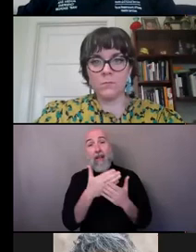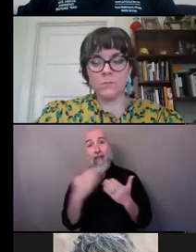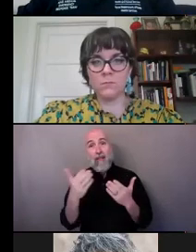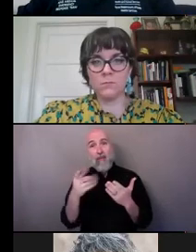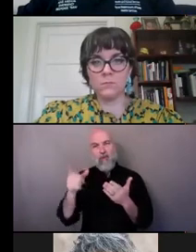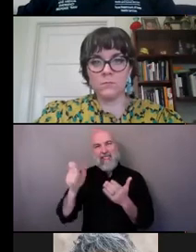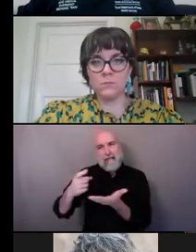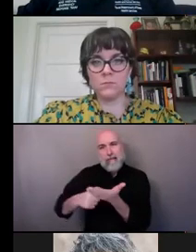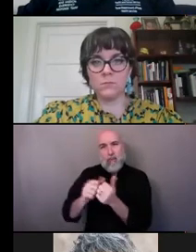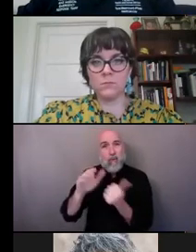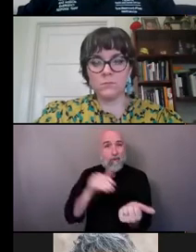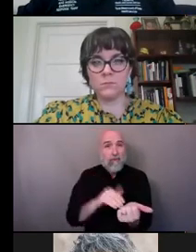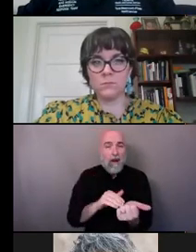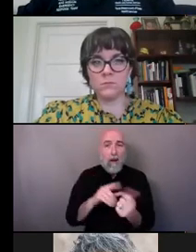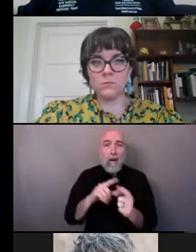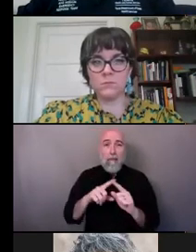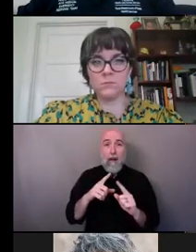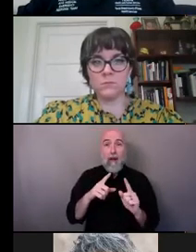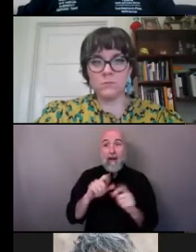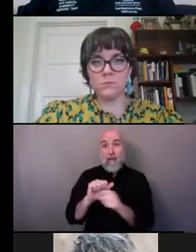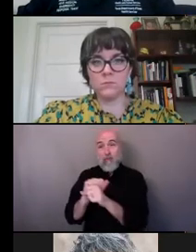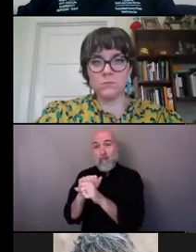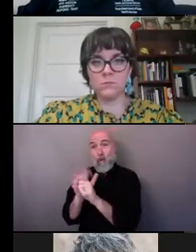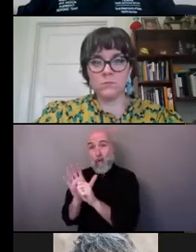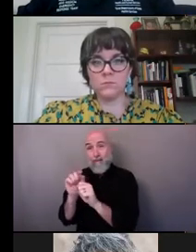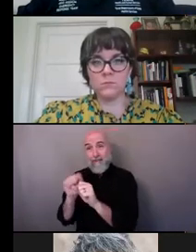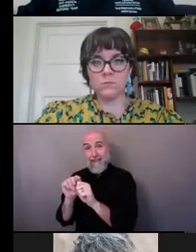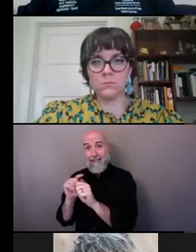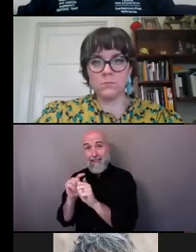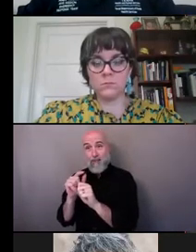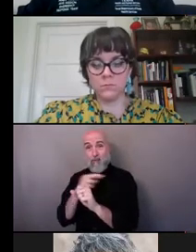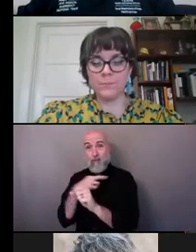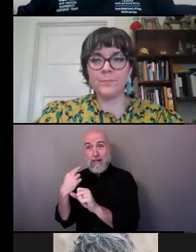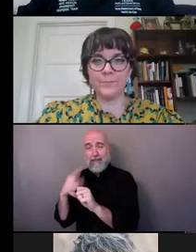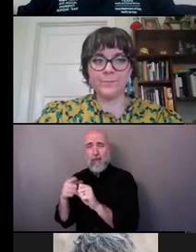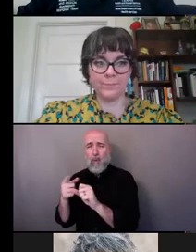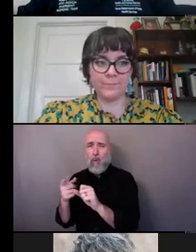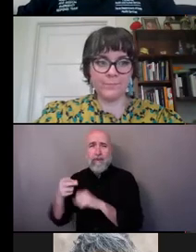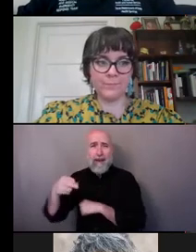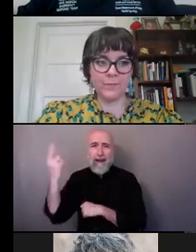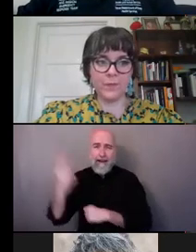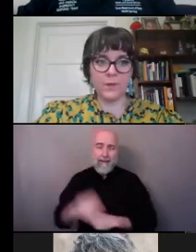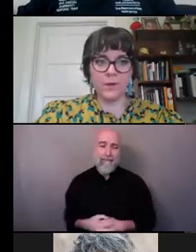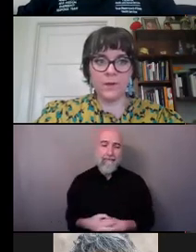about. But the risk from COVID-19 disease is very high.